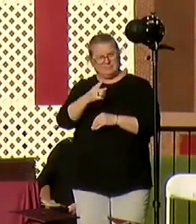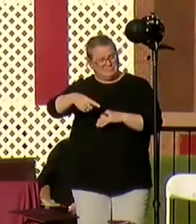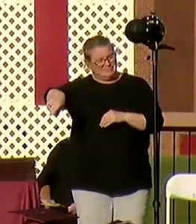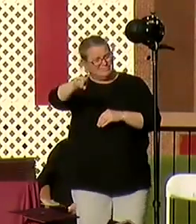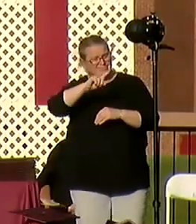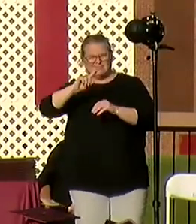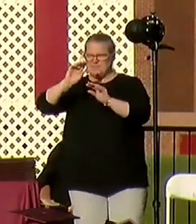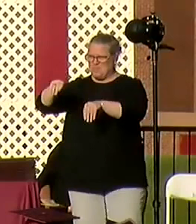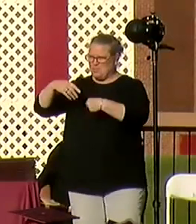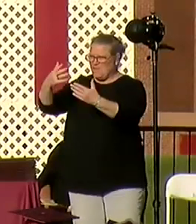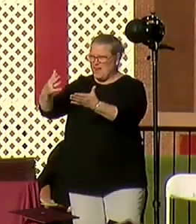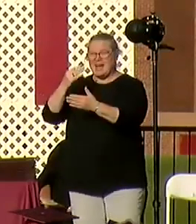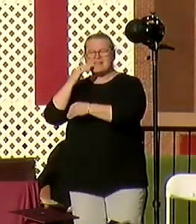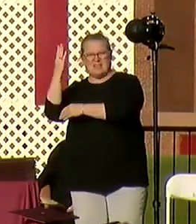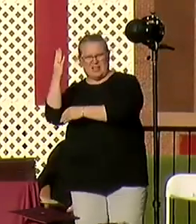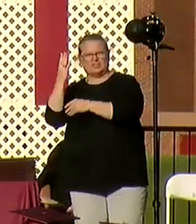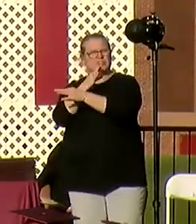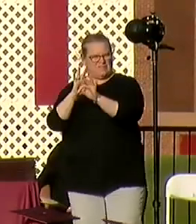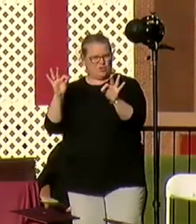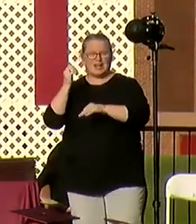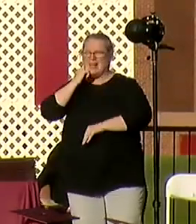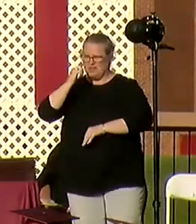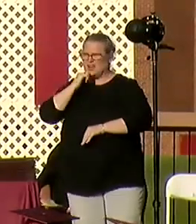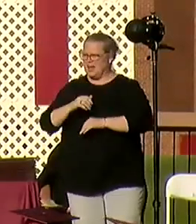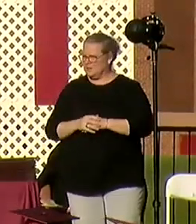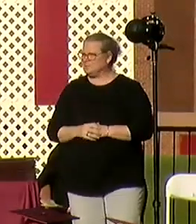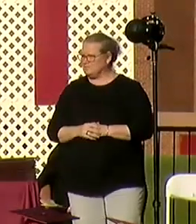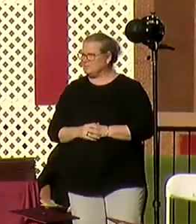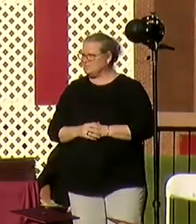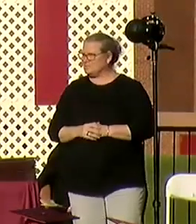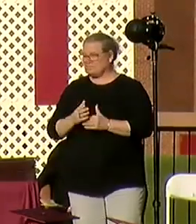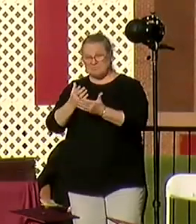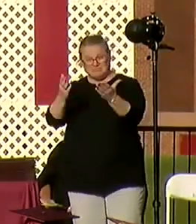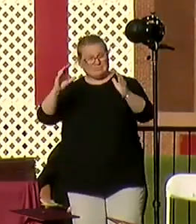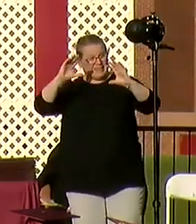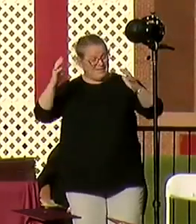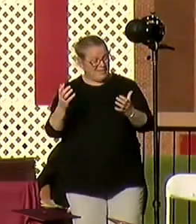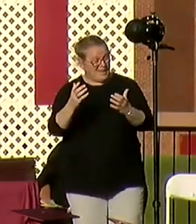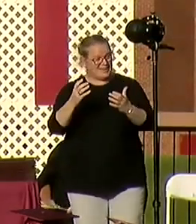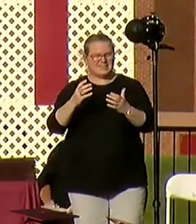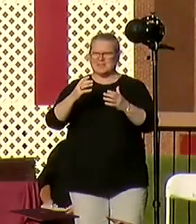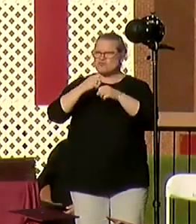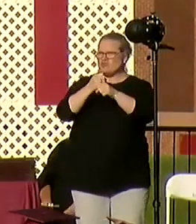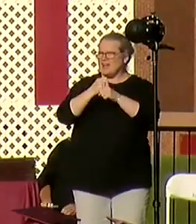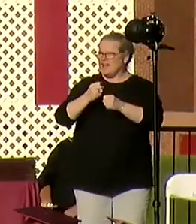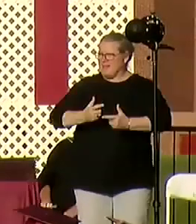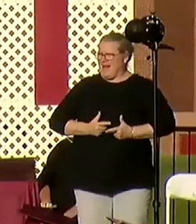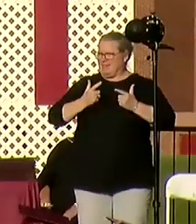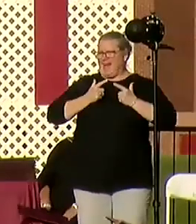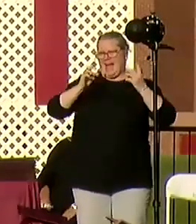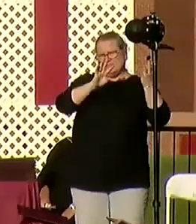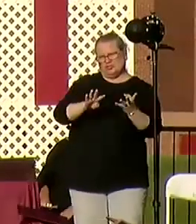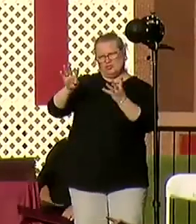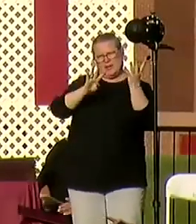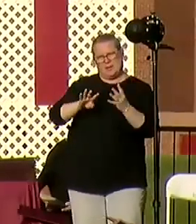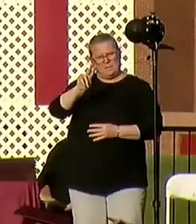provided lunch for free every day, a class that created a live stream news station, a class that